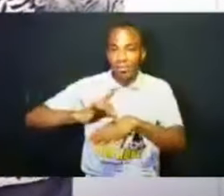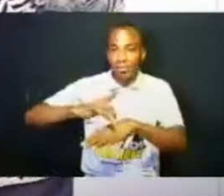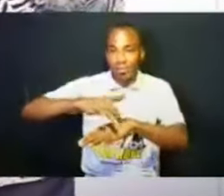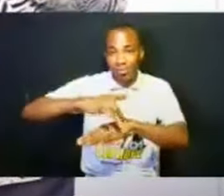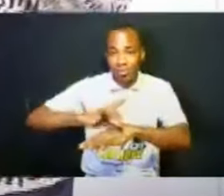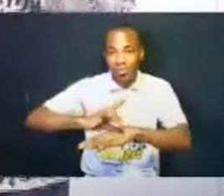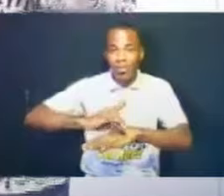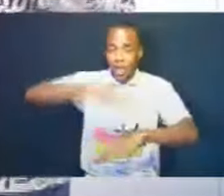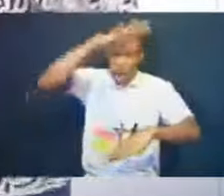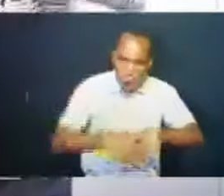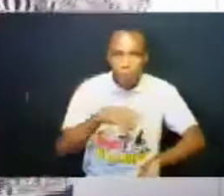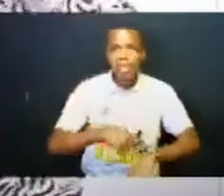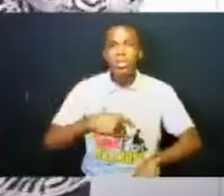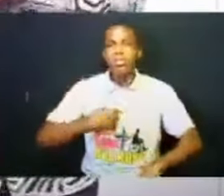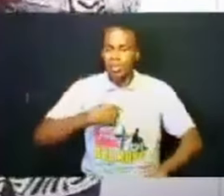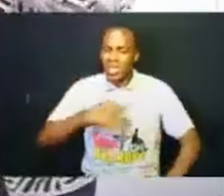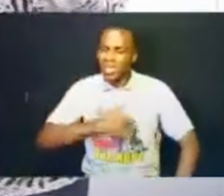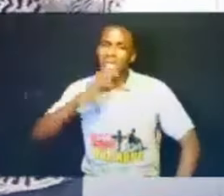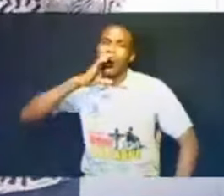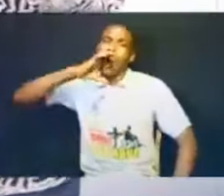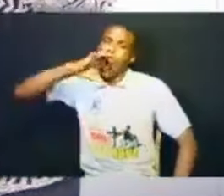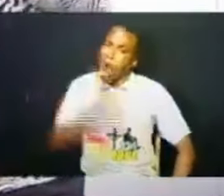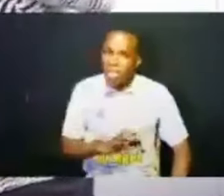thing was spinning me.